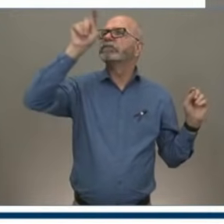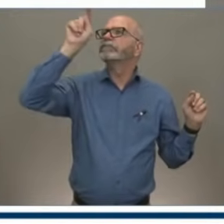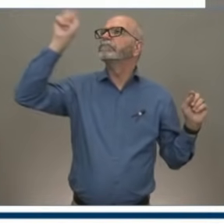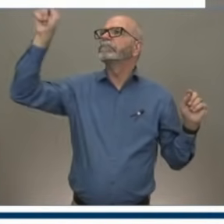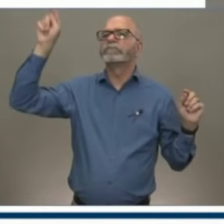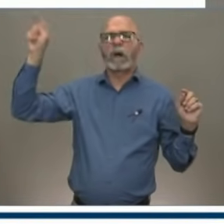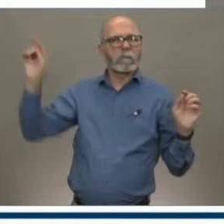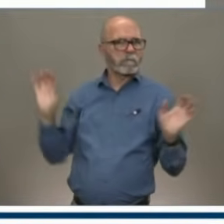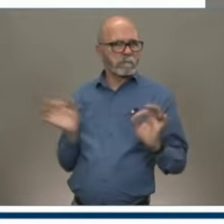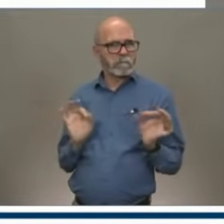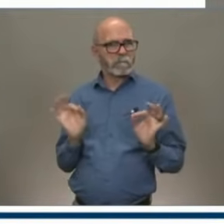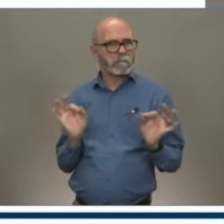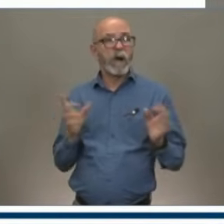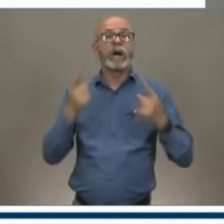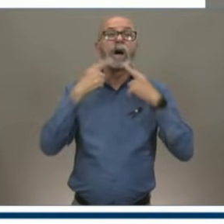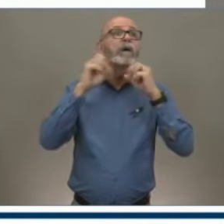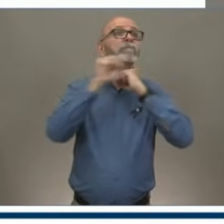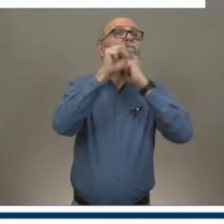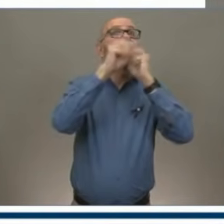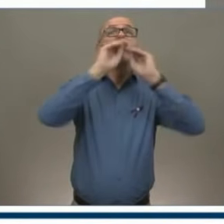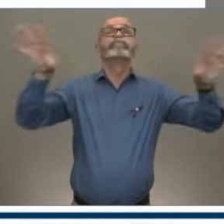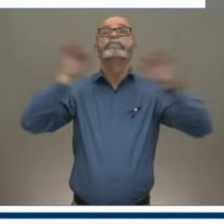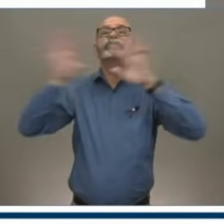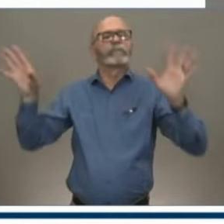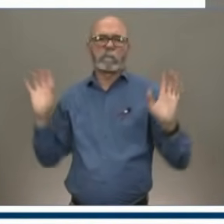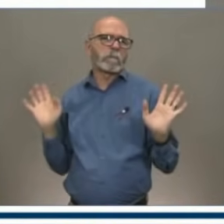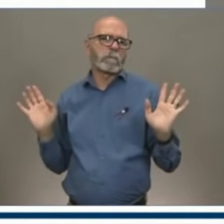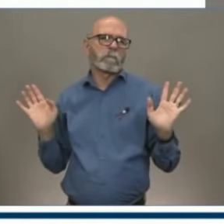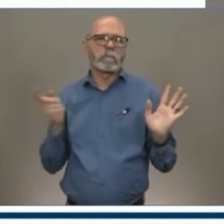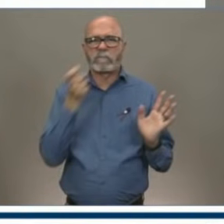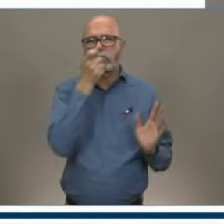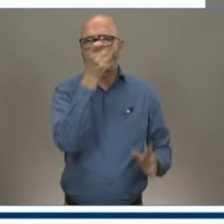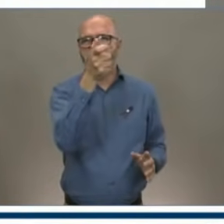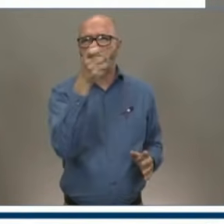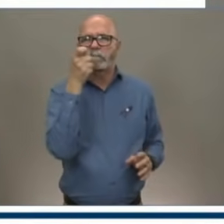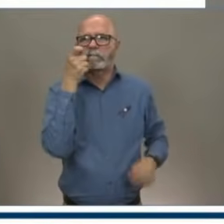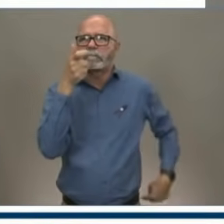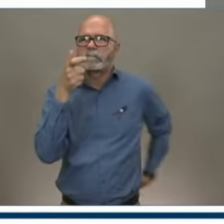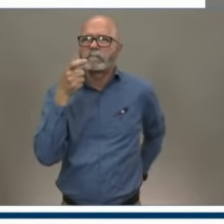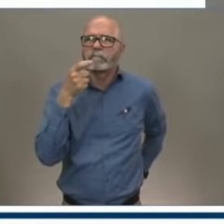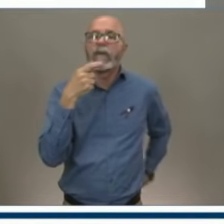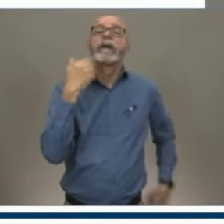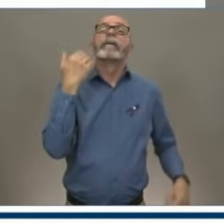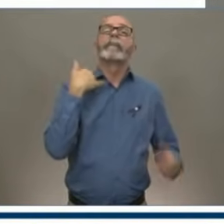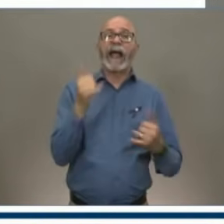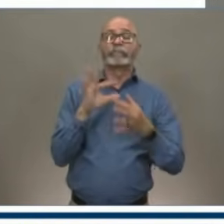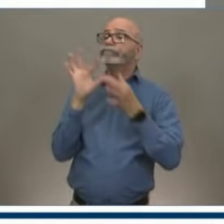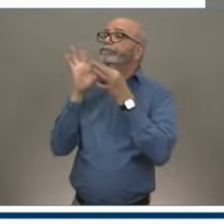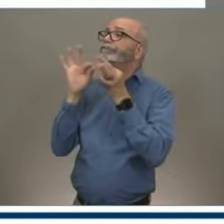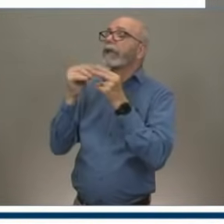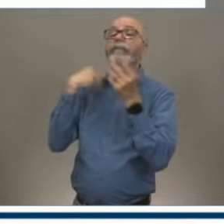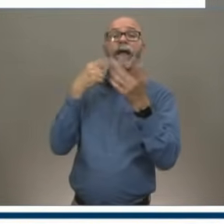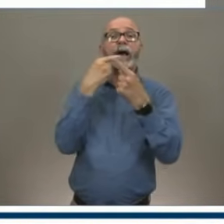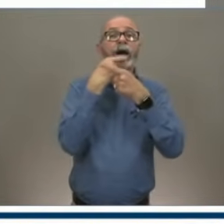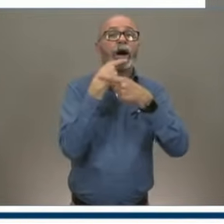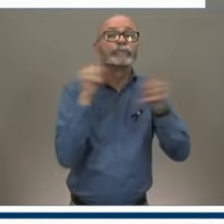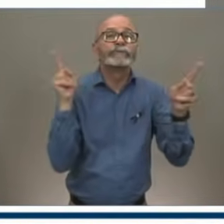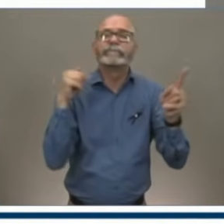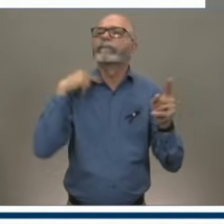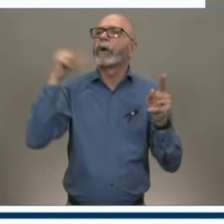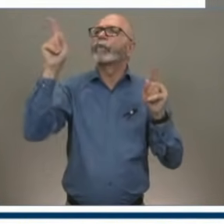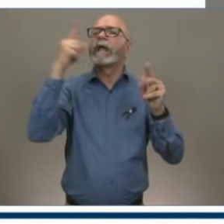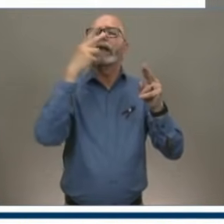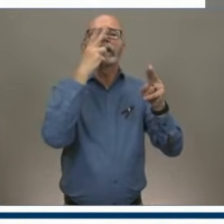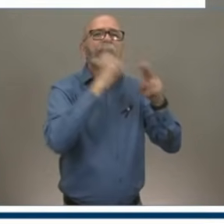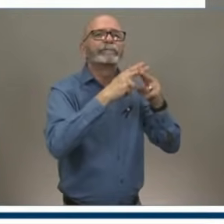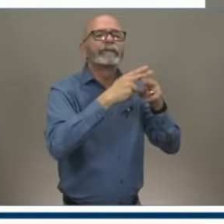And just like we start, several weeks ago, we were doing the low-risk announcements in HRM, and then moved away from that. We're doing